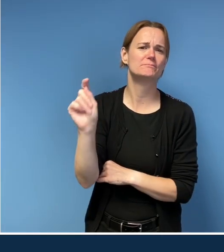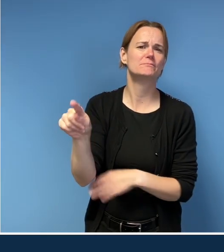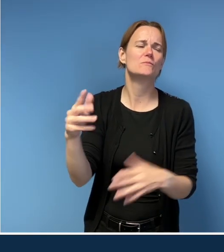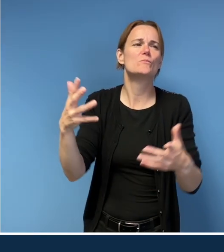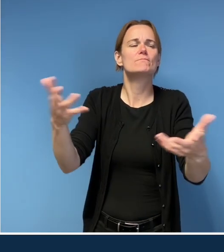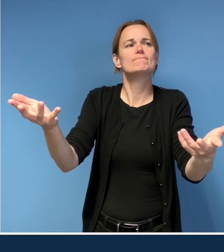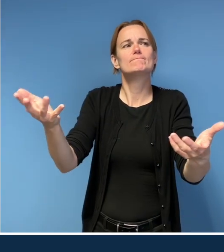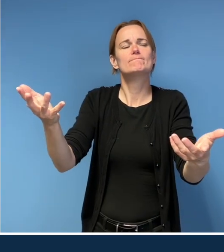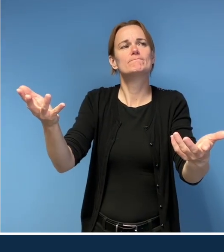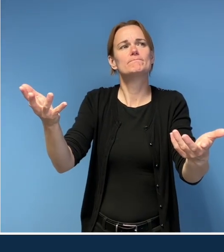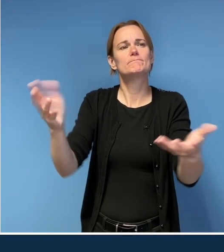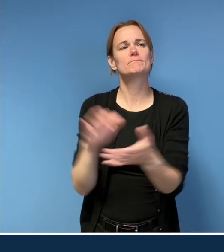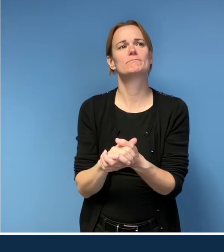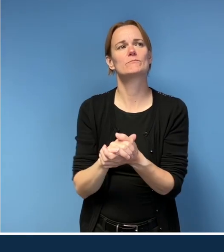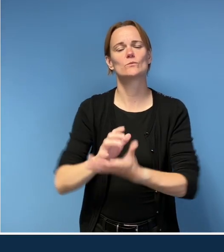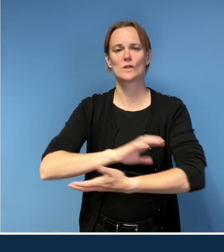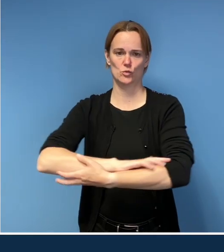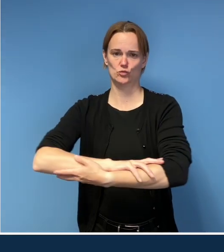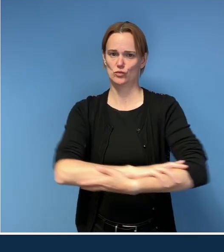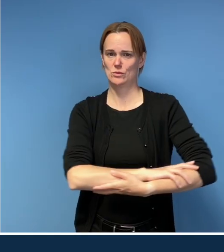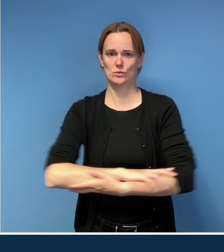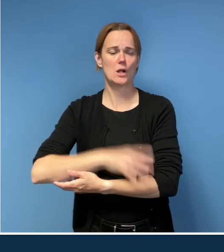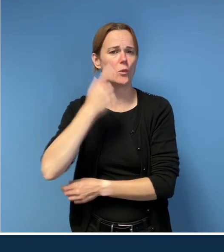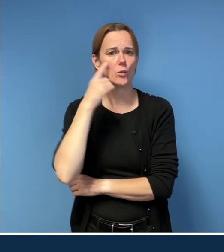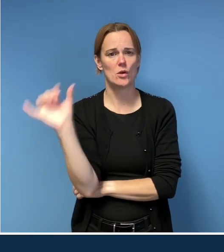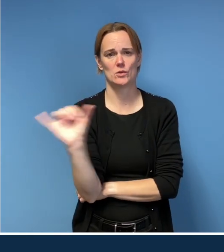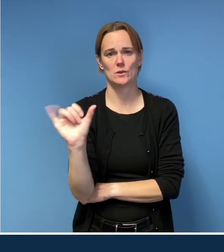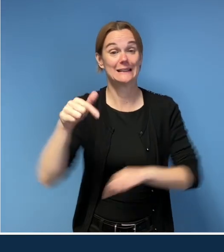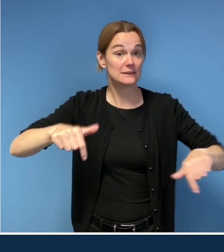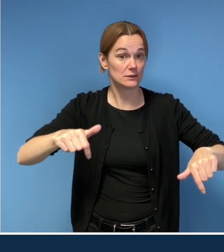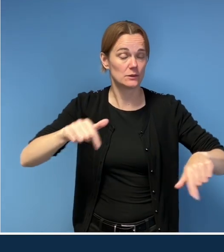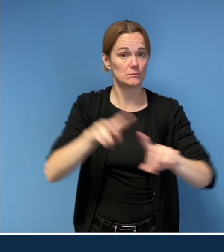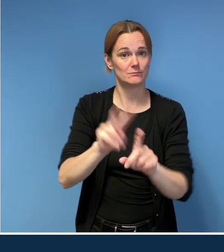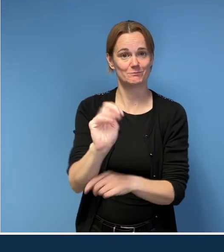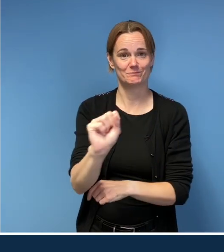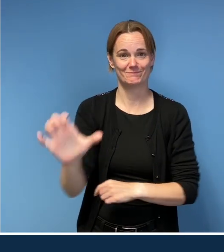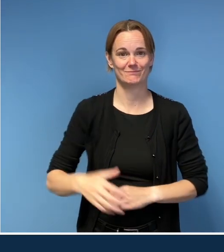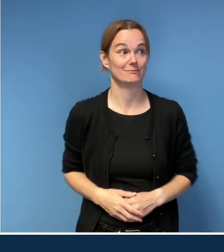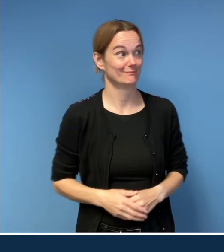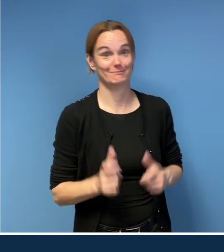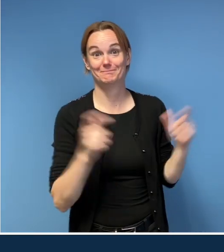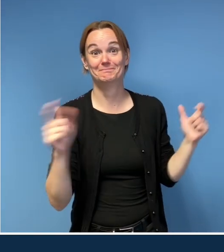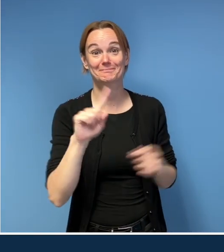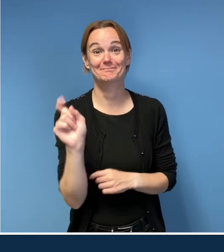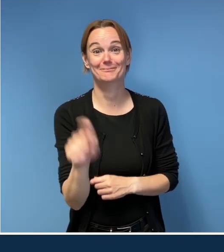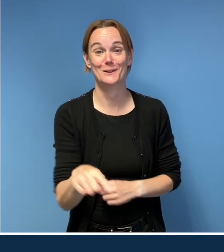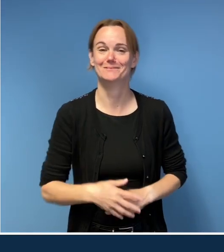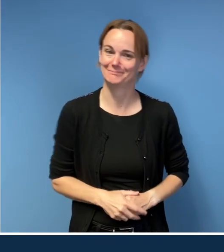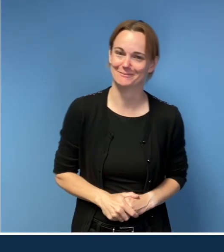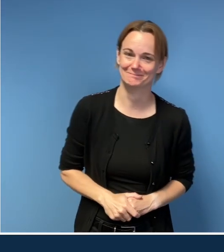final thoughts on what should reconciliation look like at the college? That's a huge question. Big question. It is a big